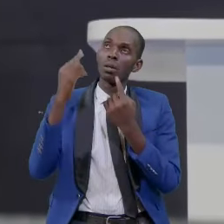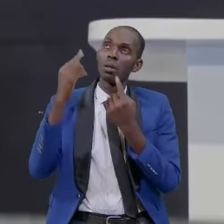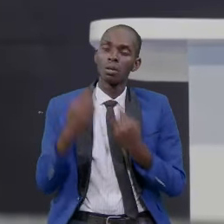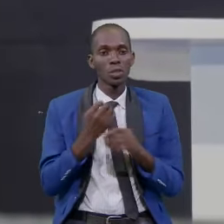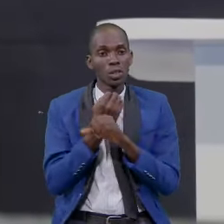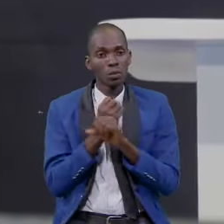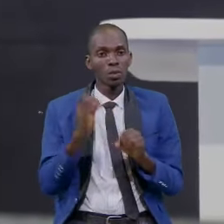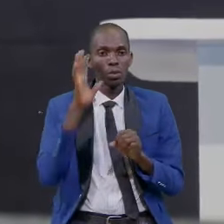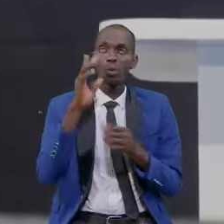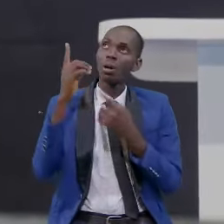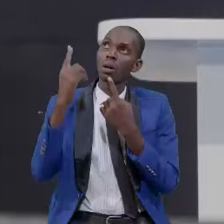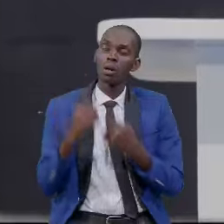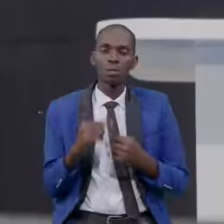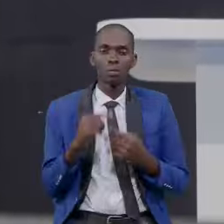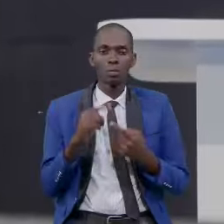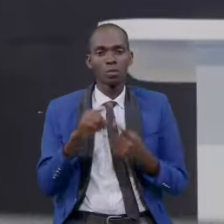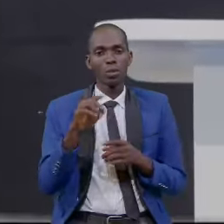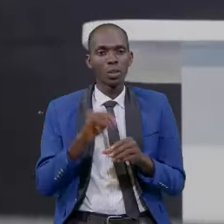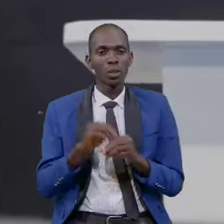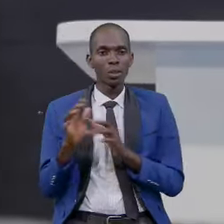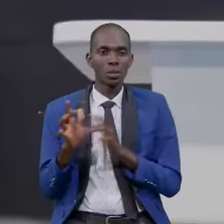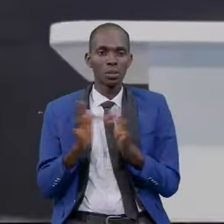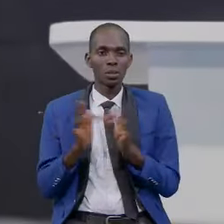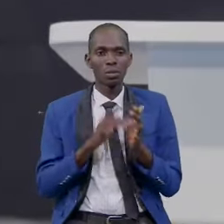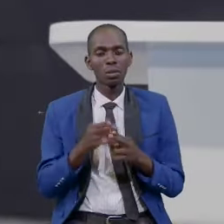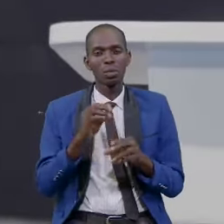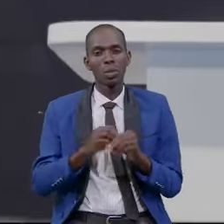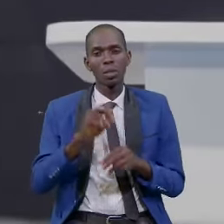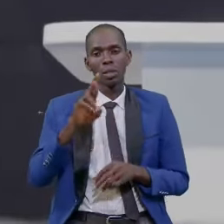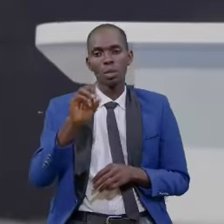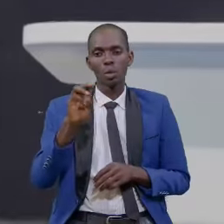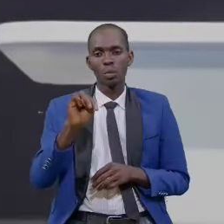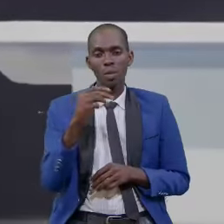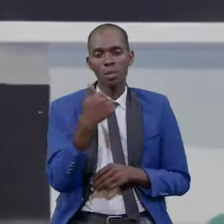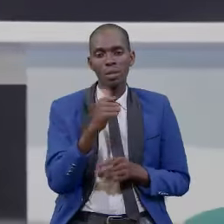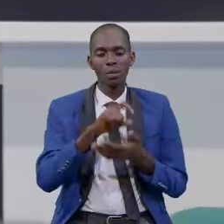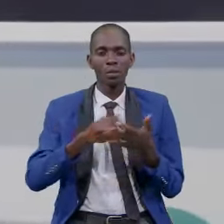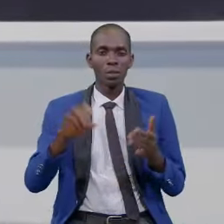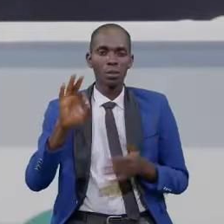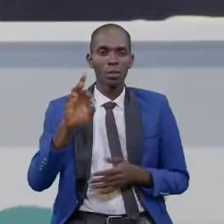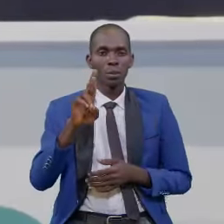Salvation will come. Look at Romans chapter 10. I'm reading from verse 9. Romans